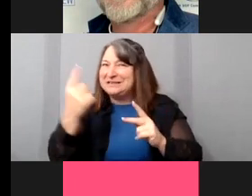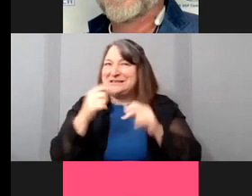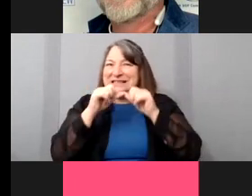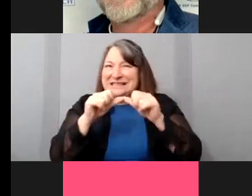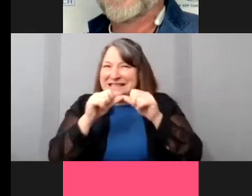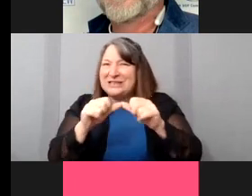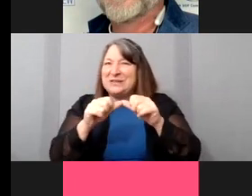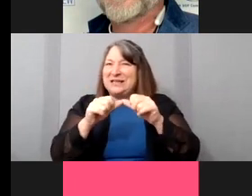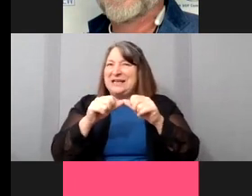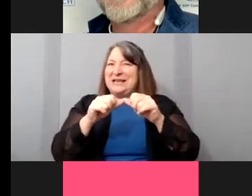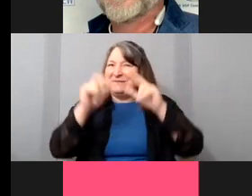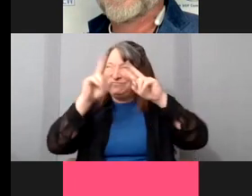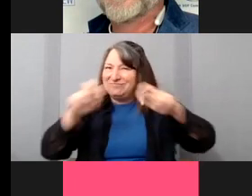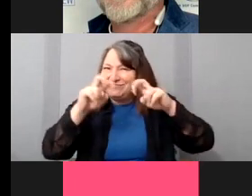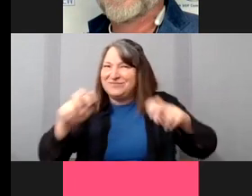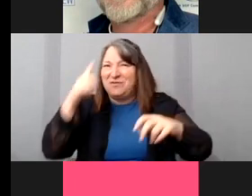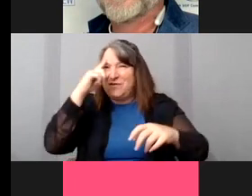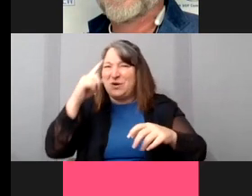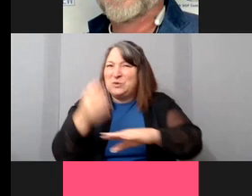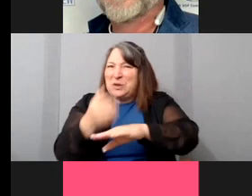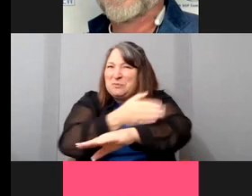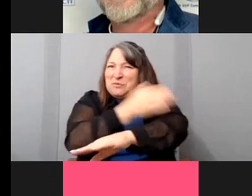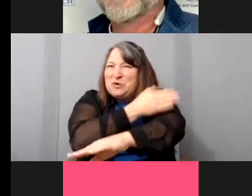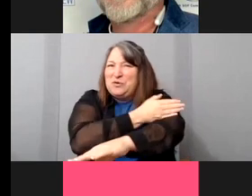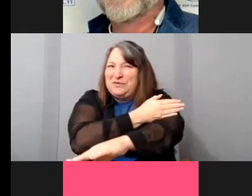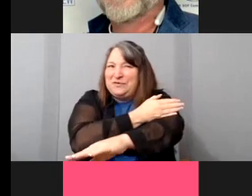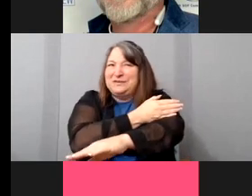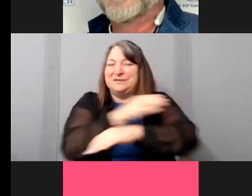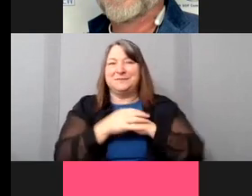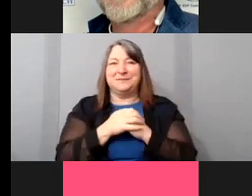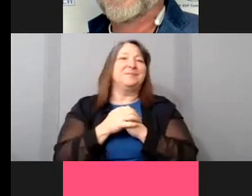mindset. If you can go to the next slide, please.